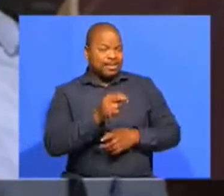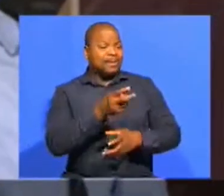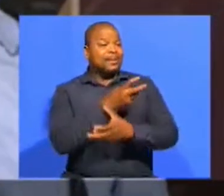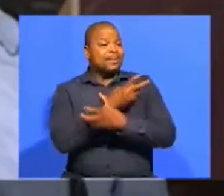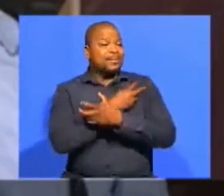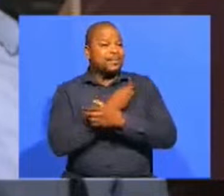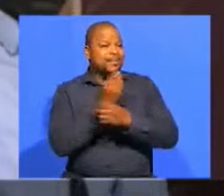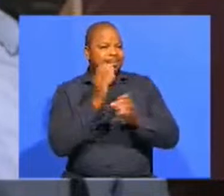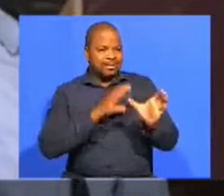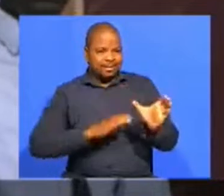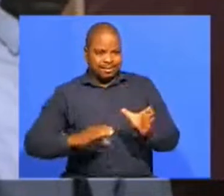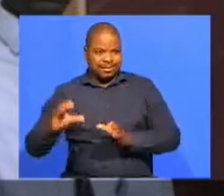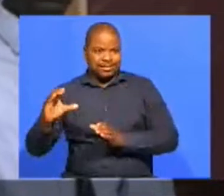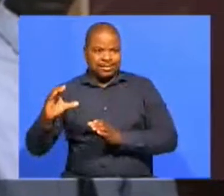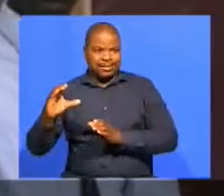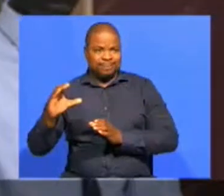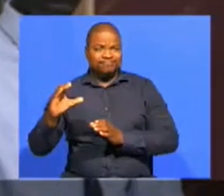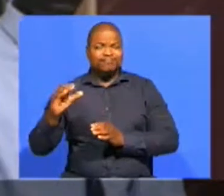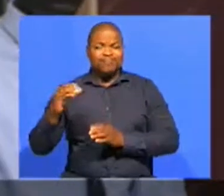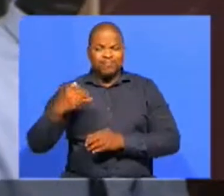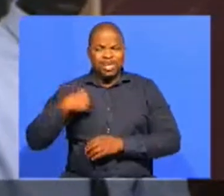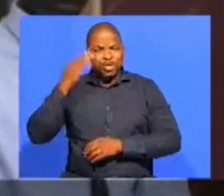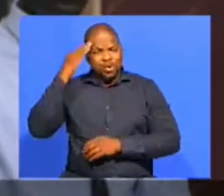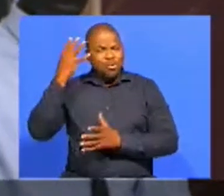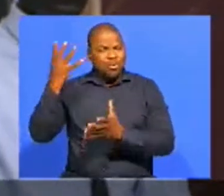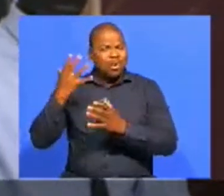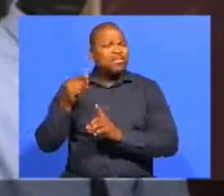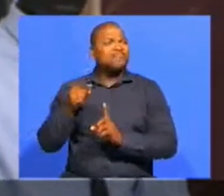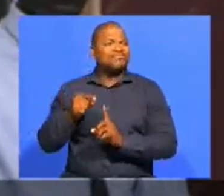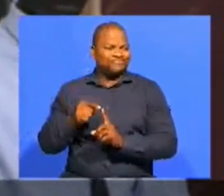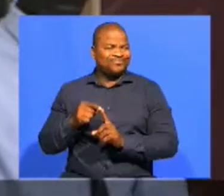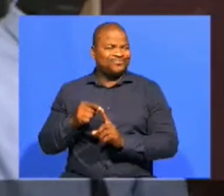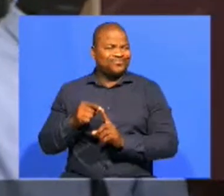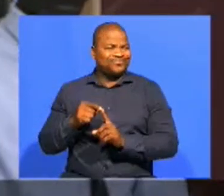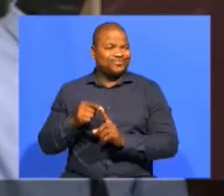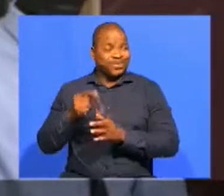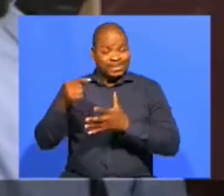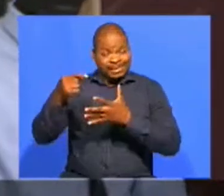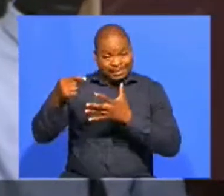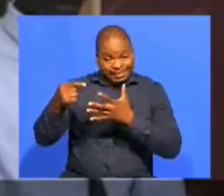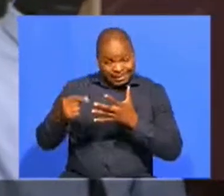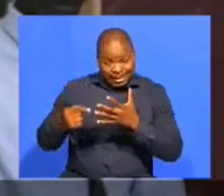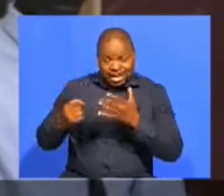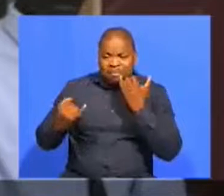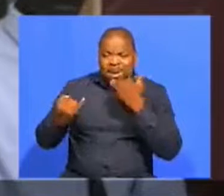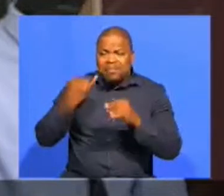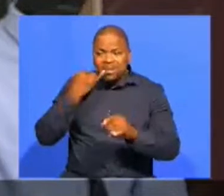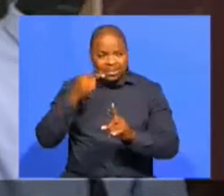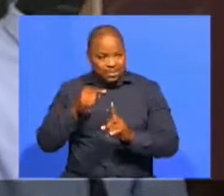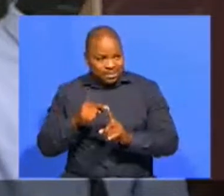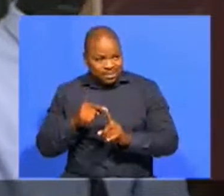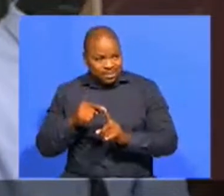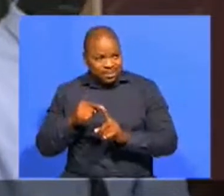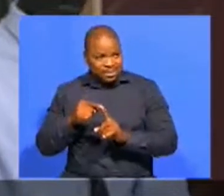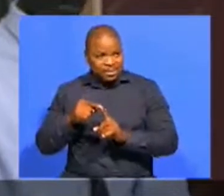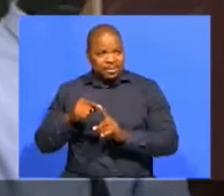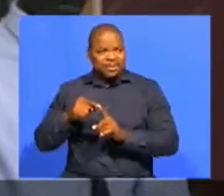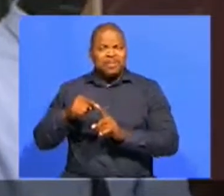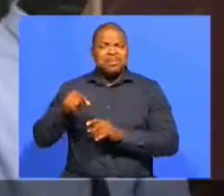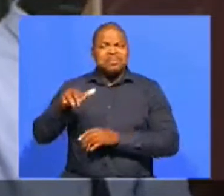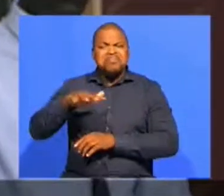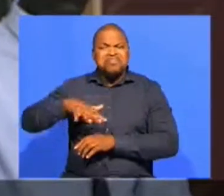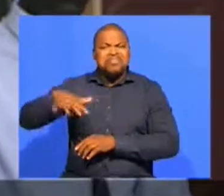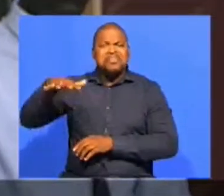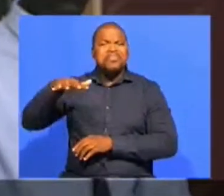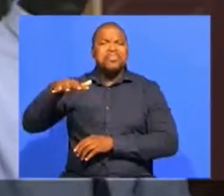Council. I want to know from your side whether this is an issue also within the Caribbean states